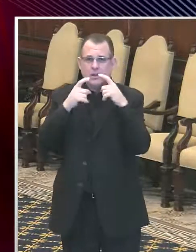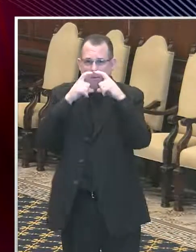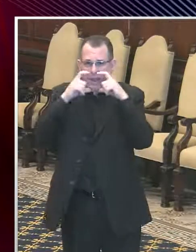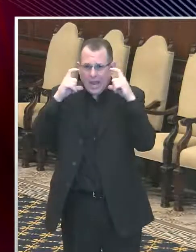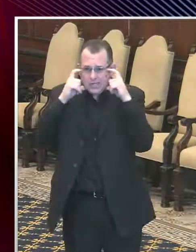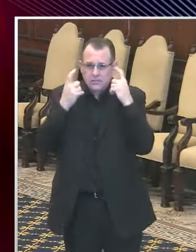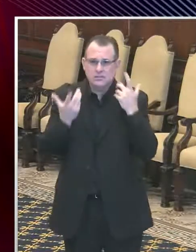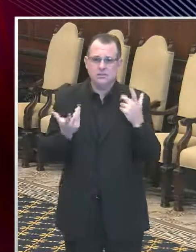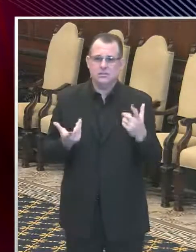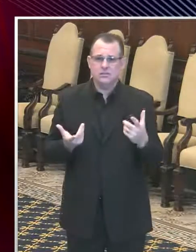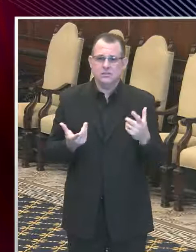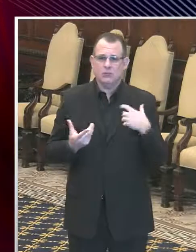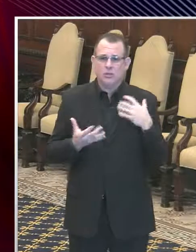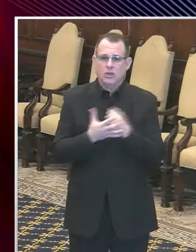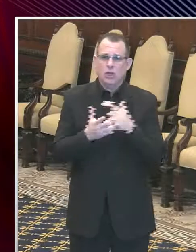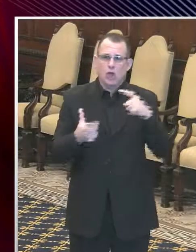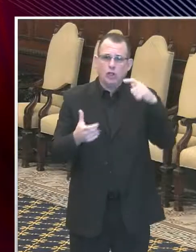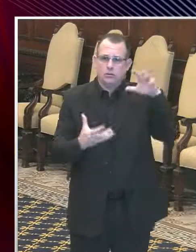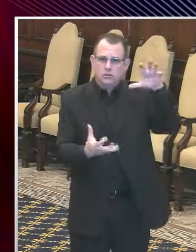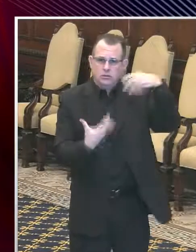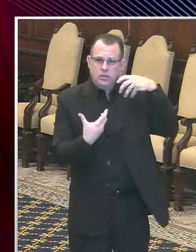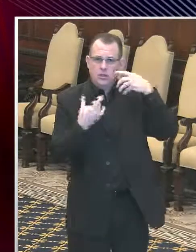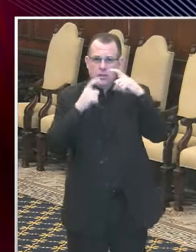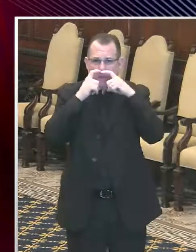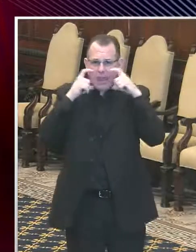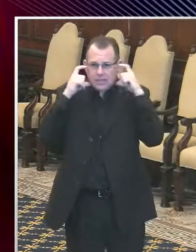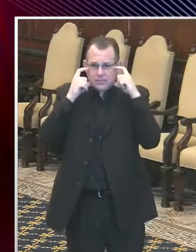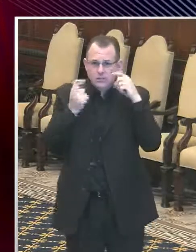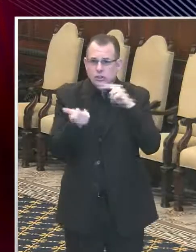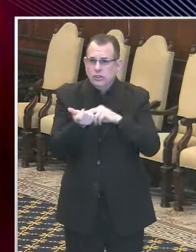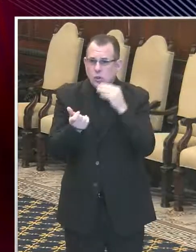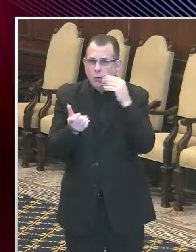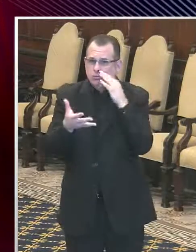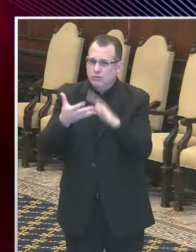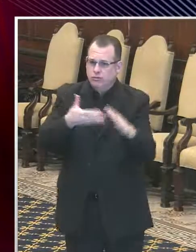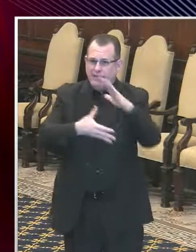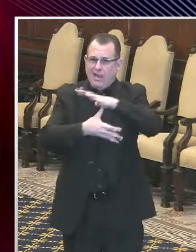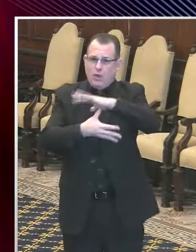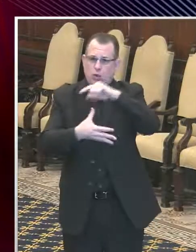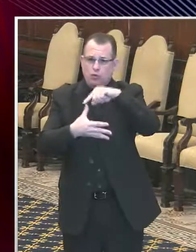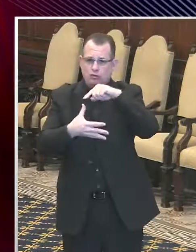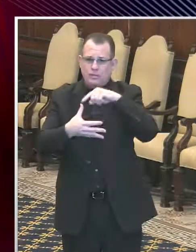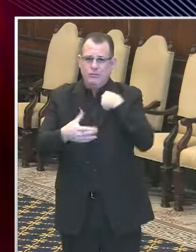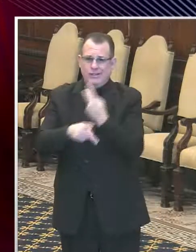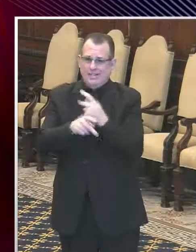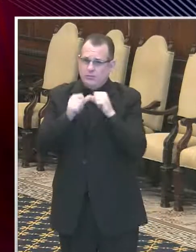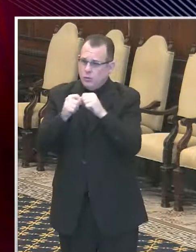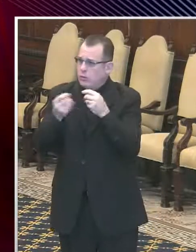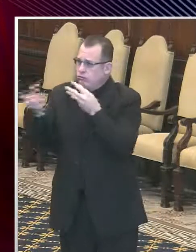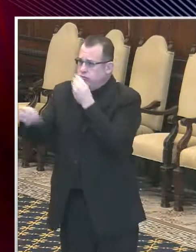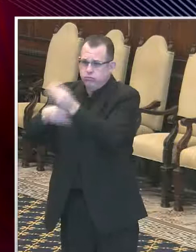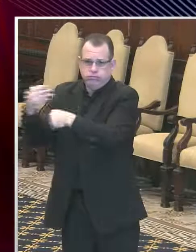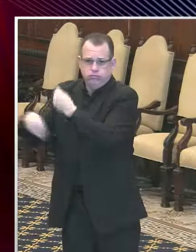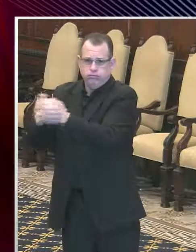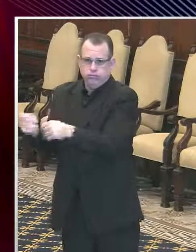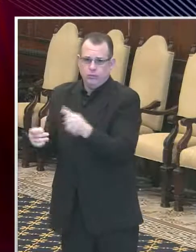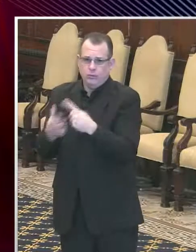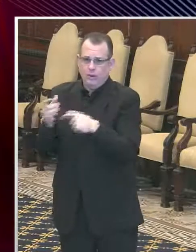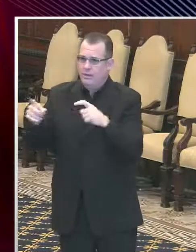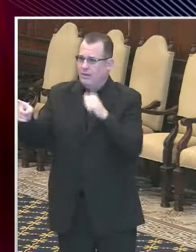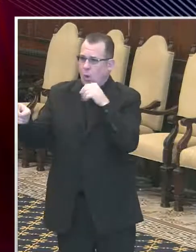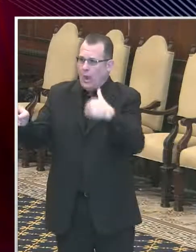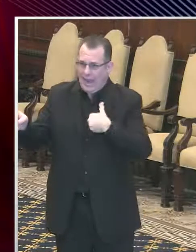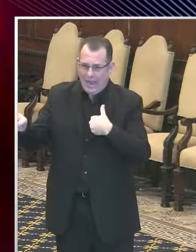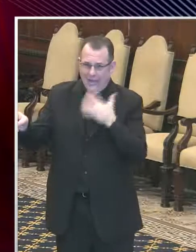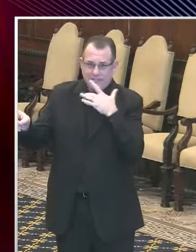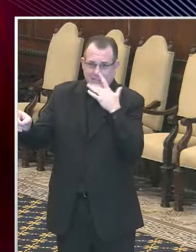We've gotten a large shipment of surgical masks. Nursing homes were the top of the list to get that. We're going to continue to deliver that PPE. We really want them to not have a shortage of